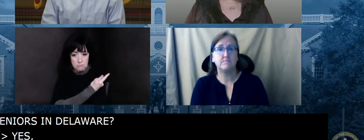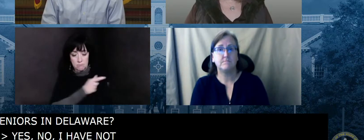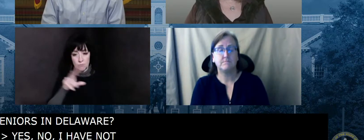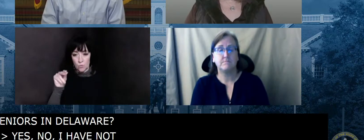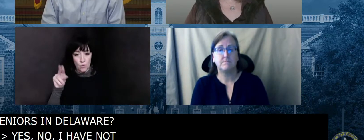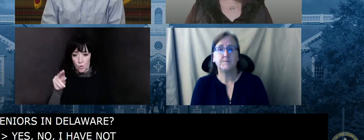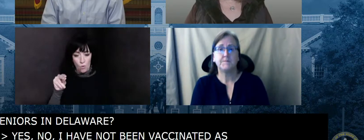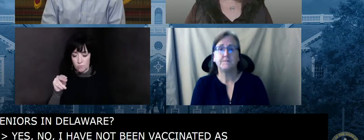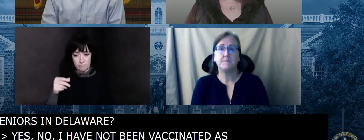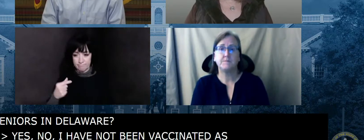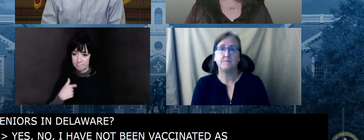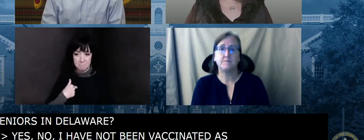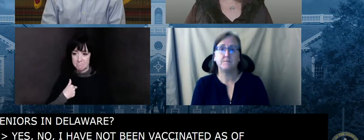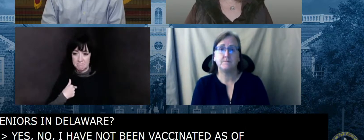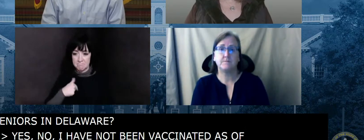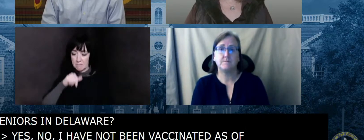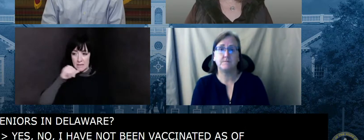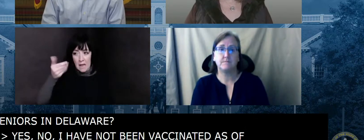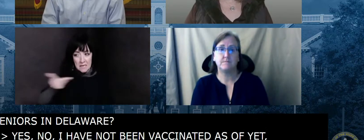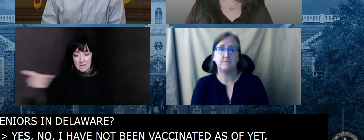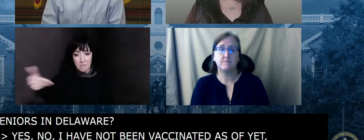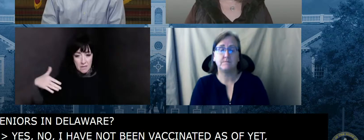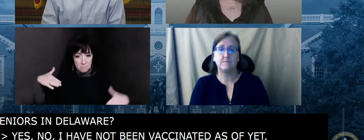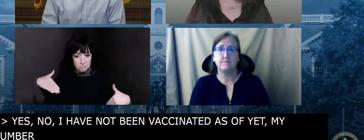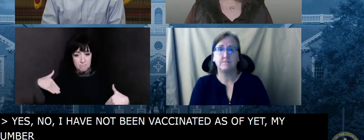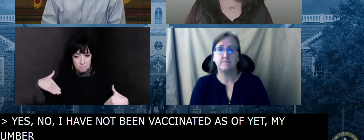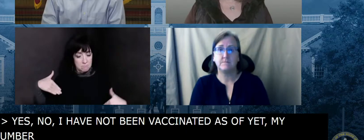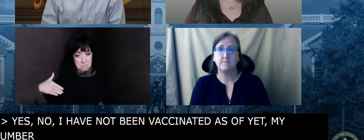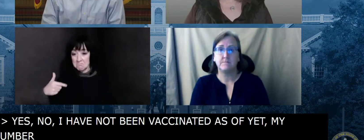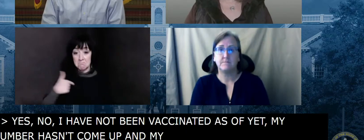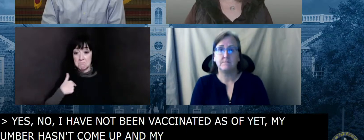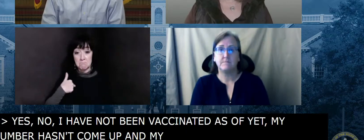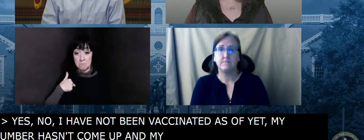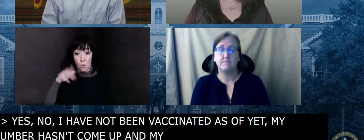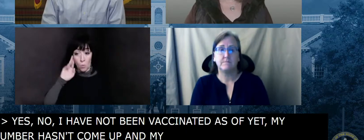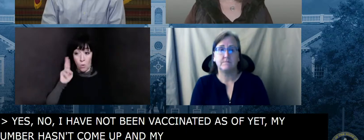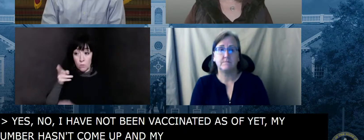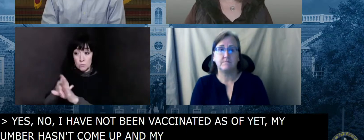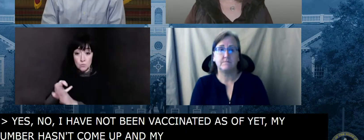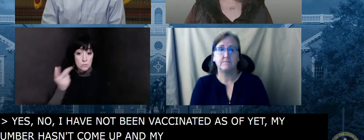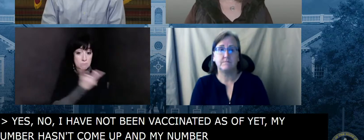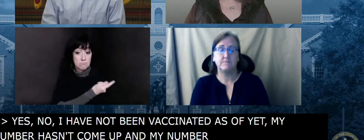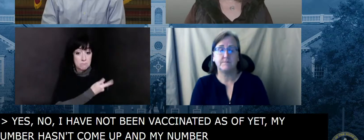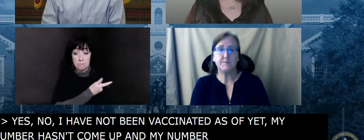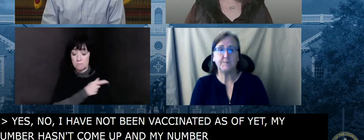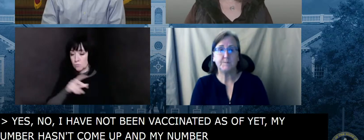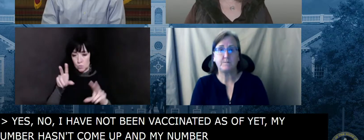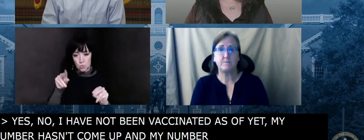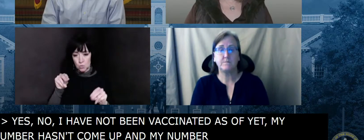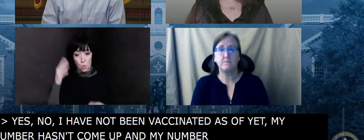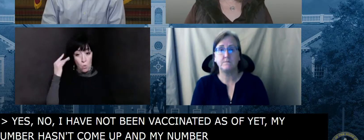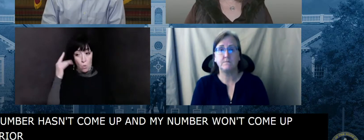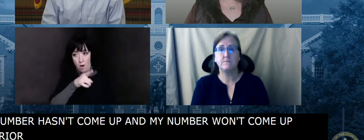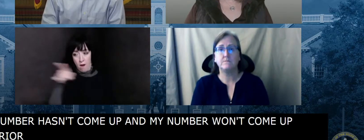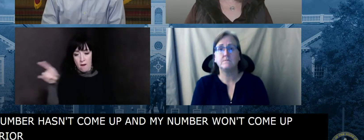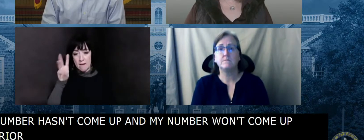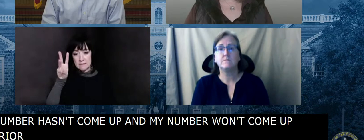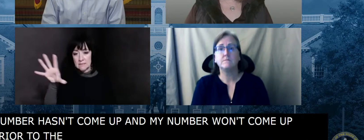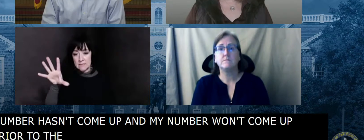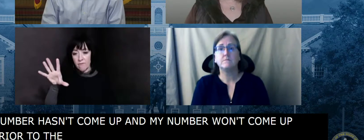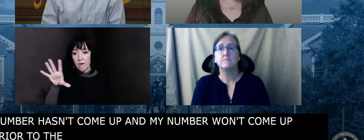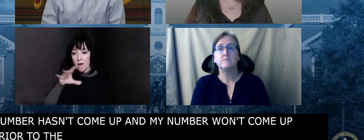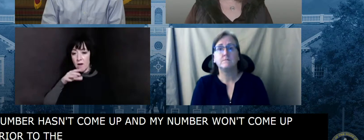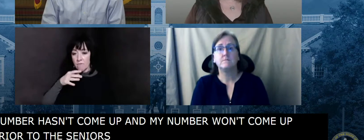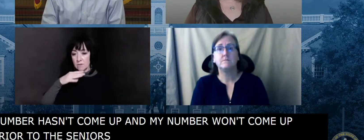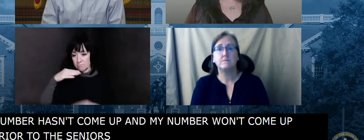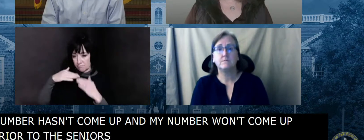hasn't come up, and my number won't come up prior to the seniors 65 and older, which is the 1B group